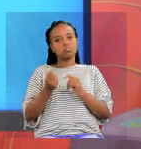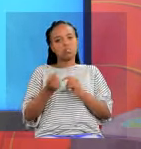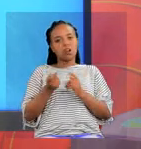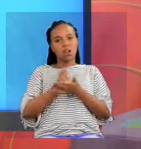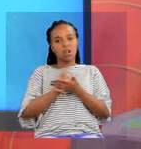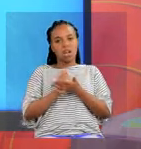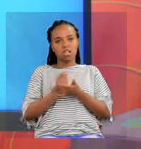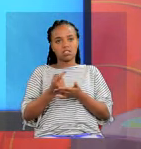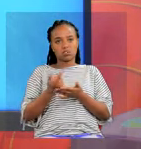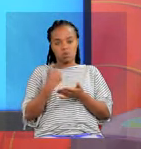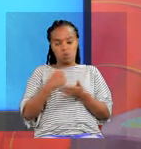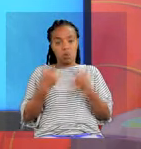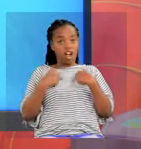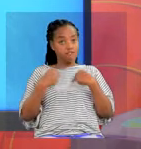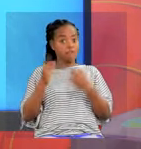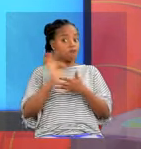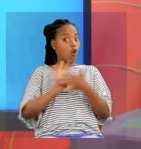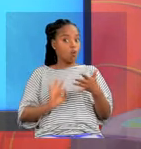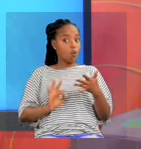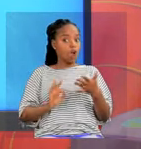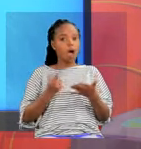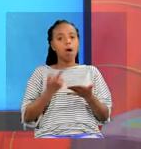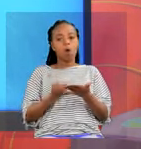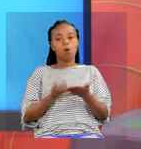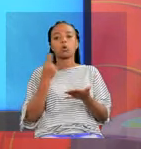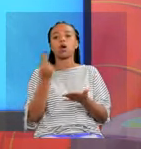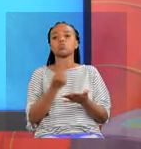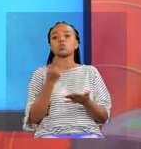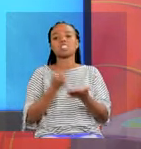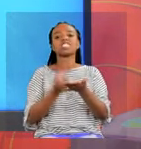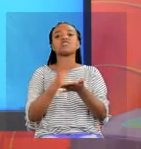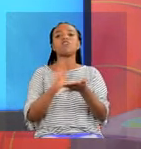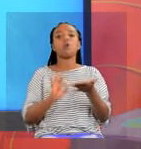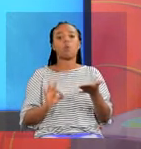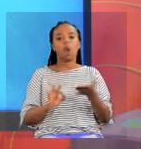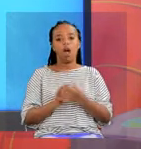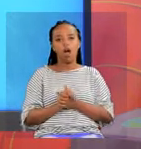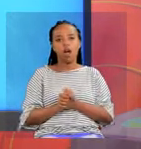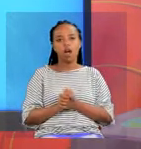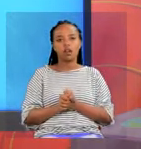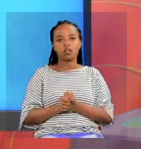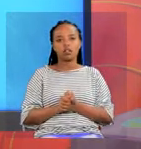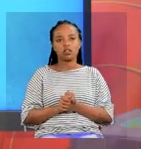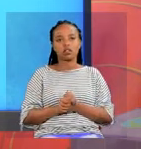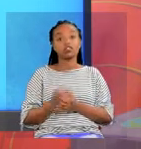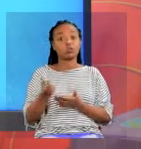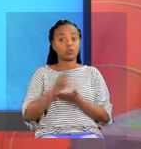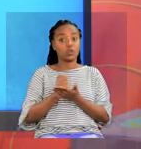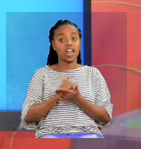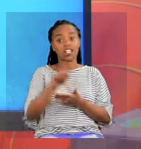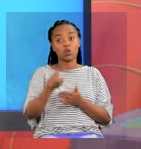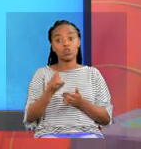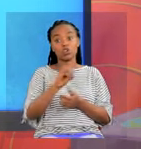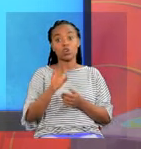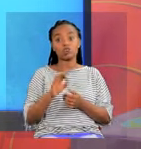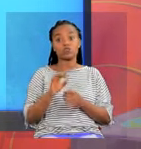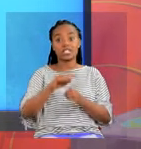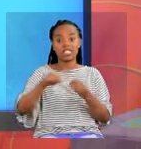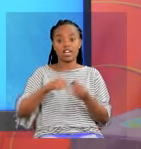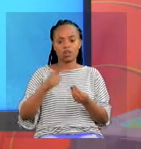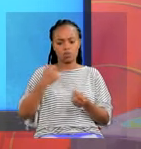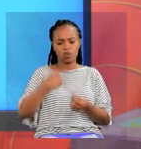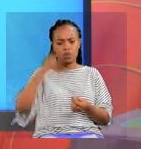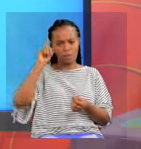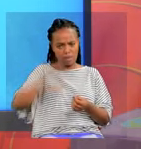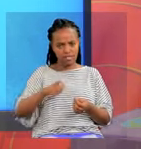circle, we have the formula. So we can use this, you can apply this formula. To write equation of a circle, always we need to find